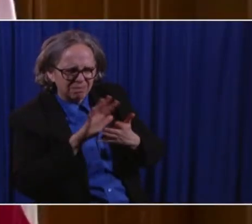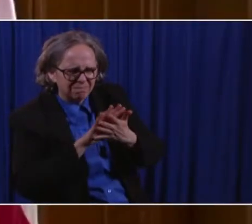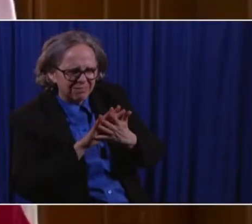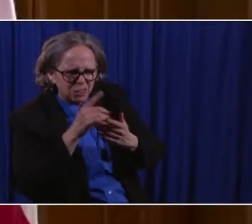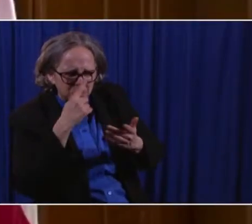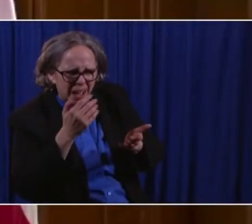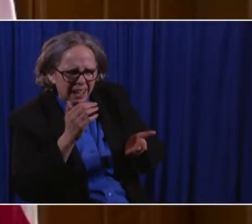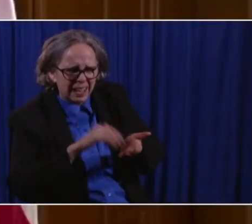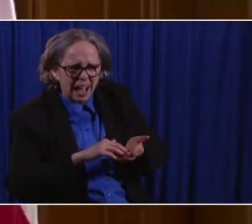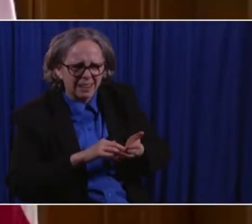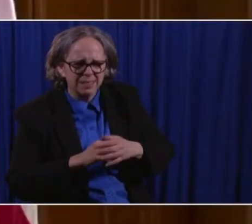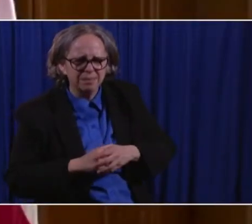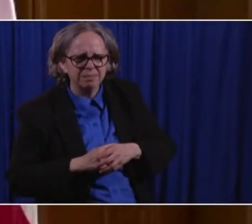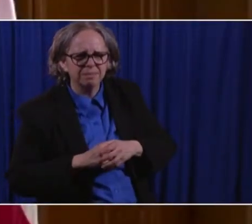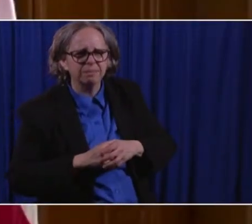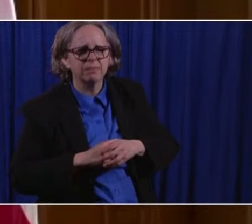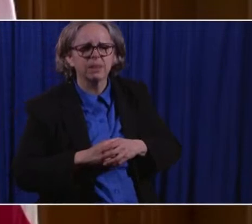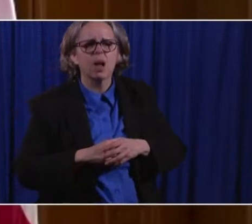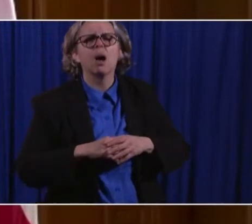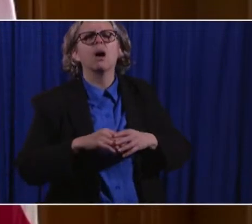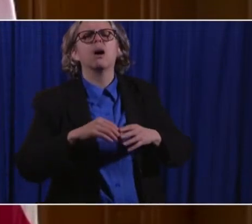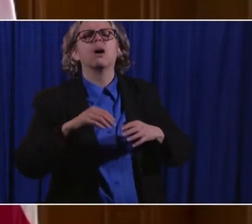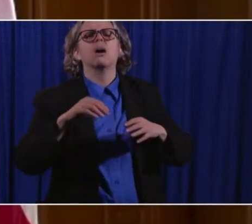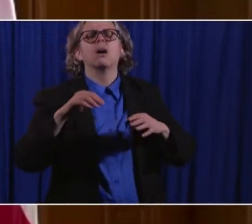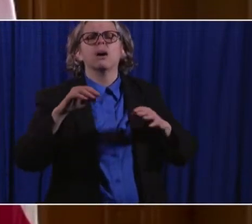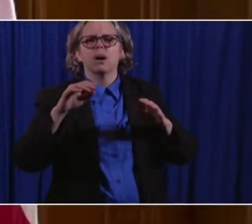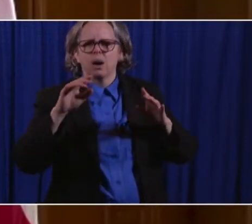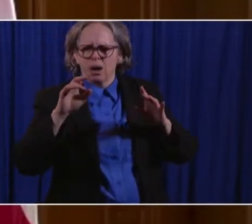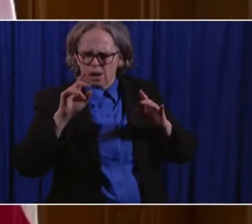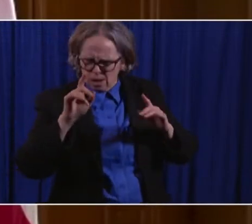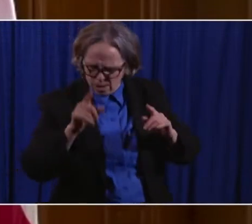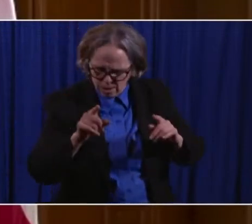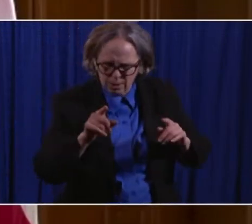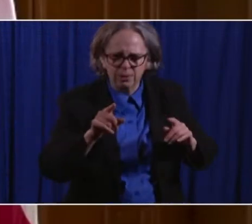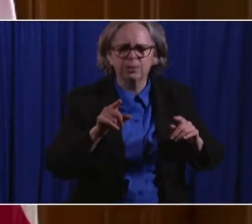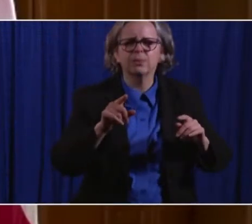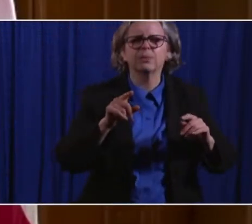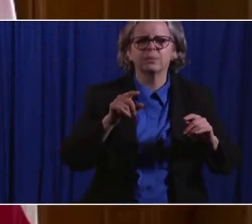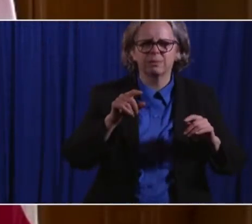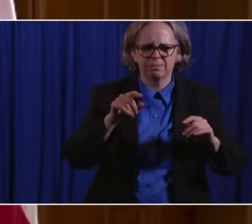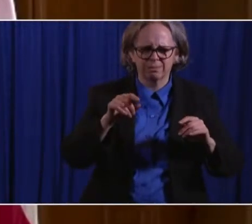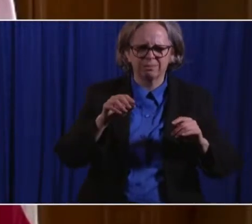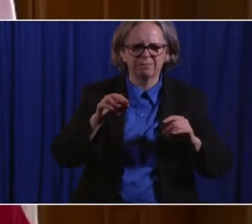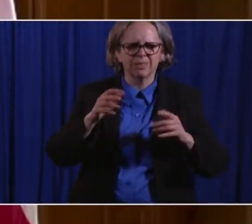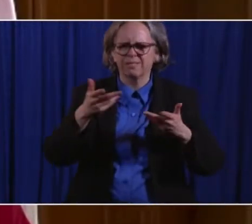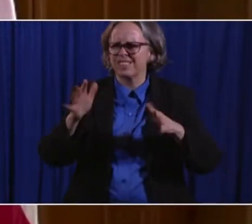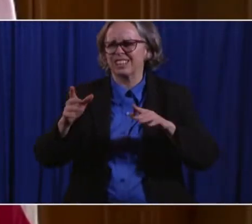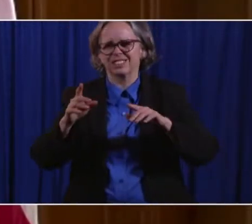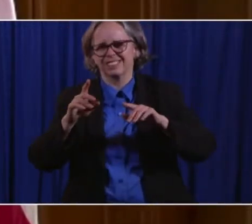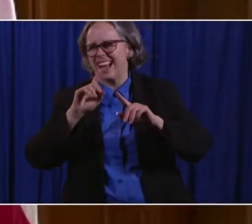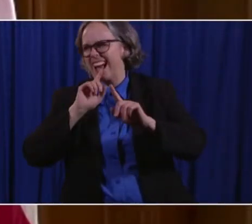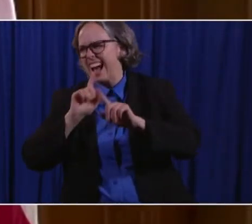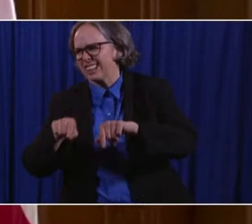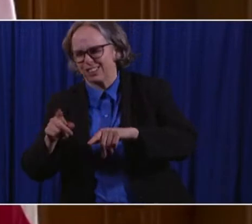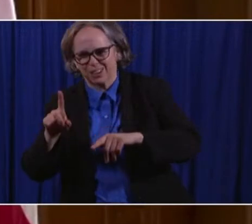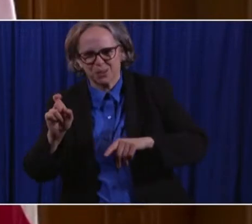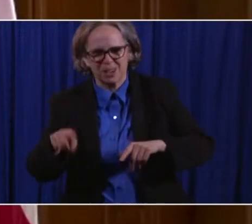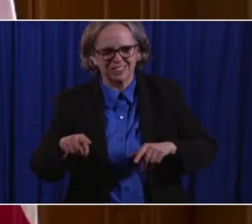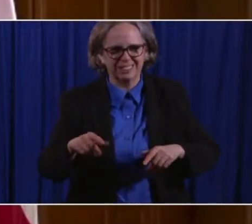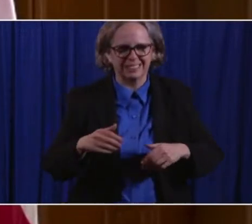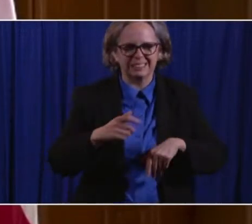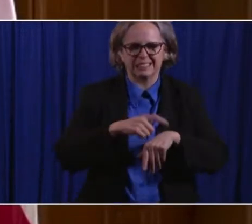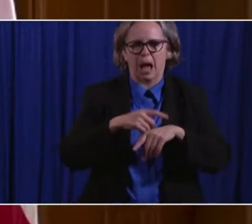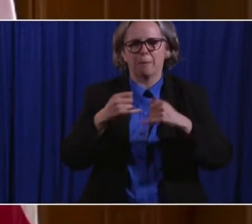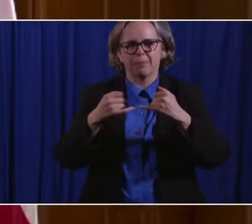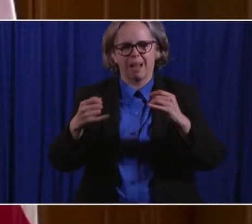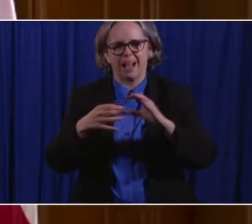was. Oh, it was just, you answered my question. I'm just really Okay. was wondering about the timeline, Okay. about